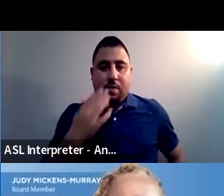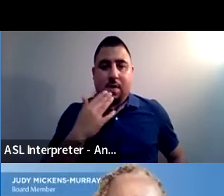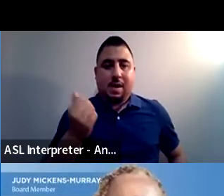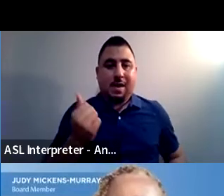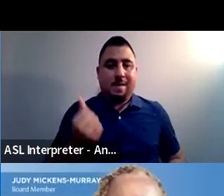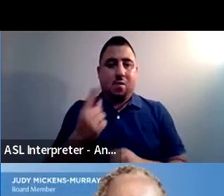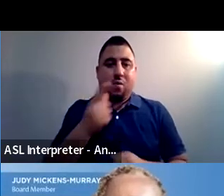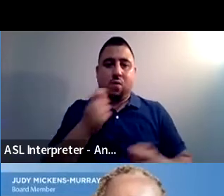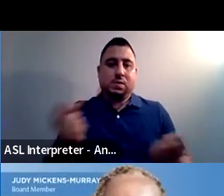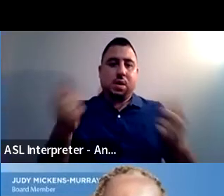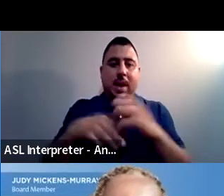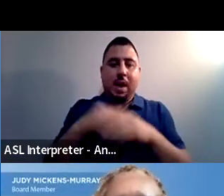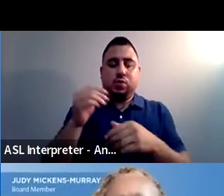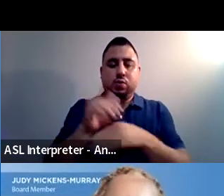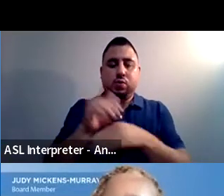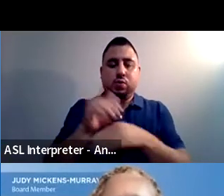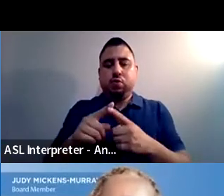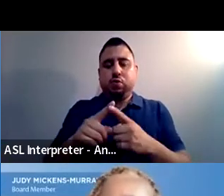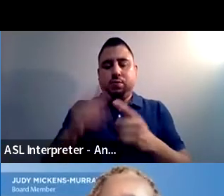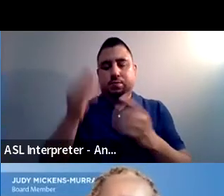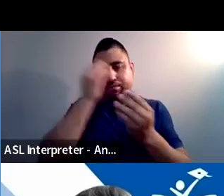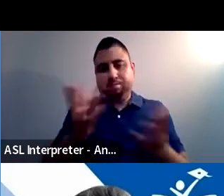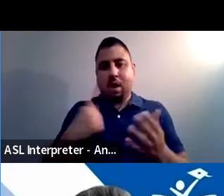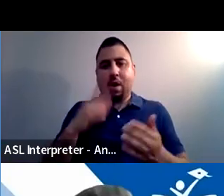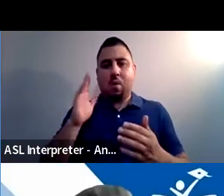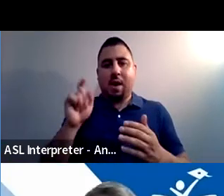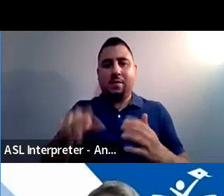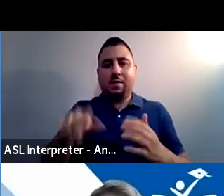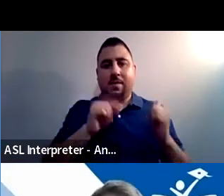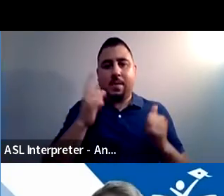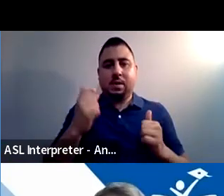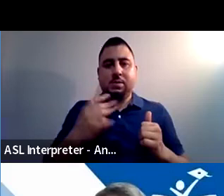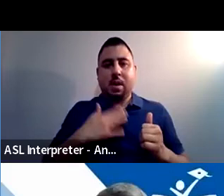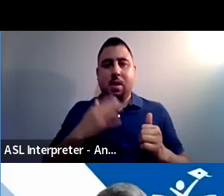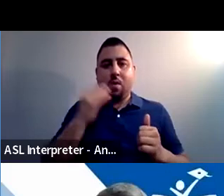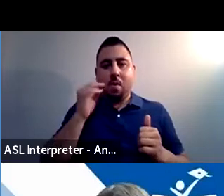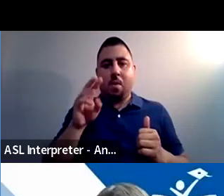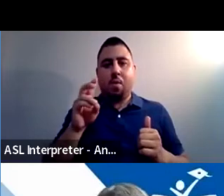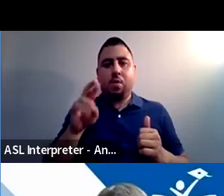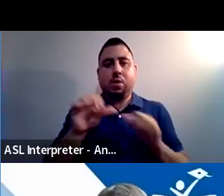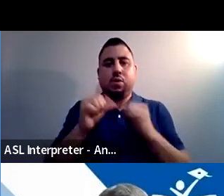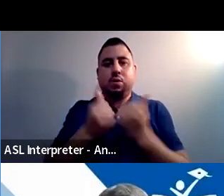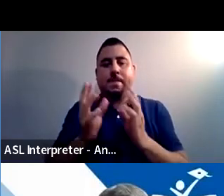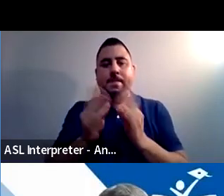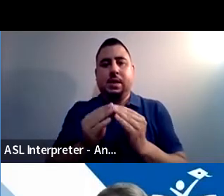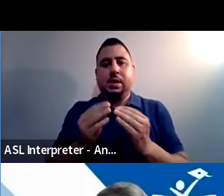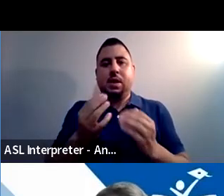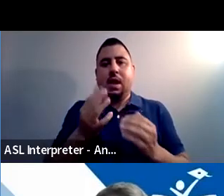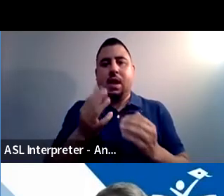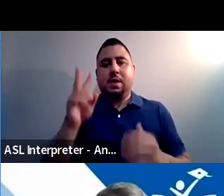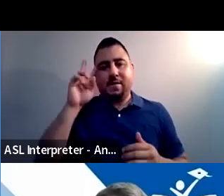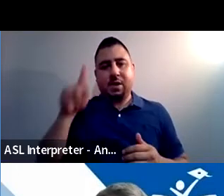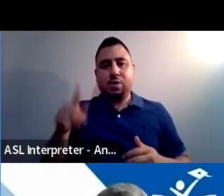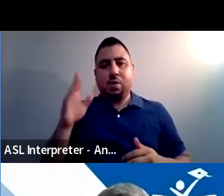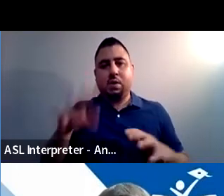everyone who has come out tonight to testify. I will have to leave because I have my homeowners association meeting and the vice chair